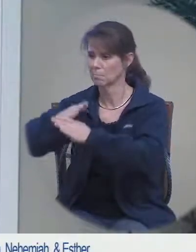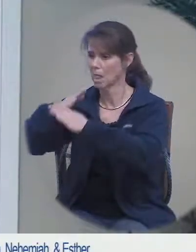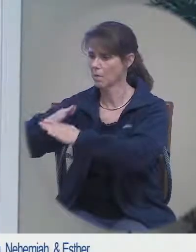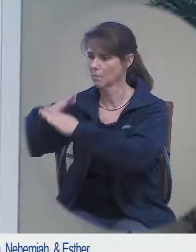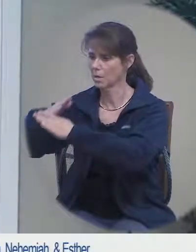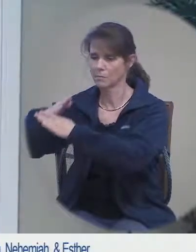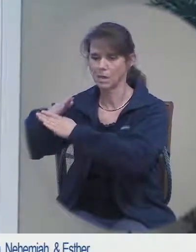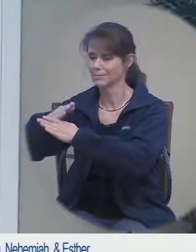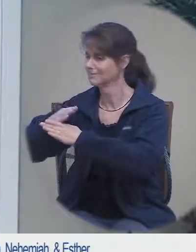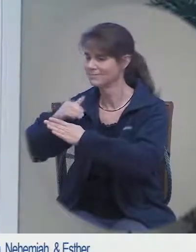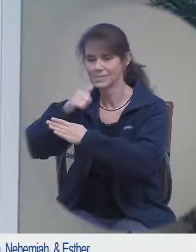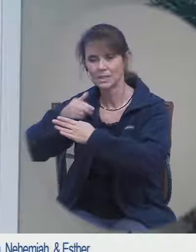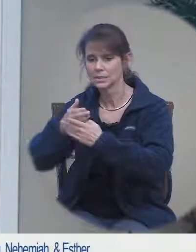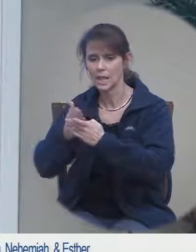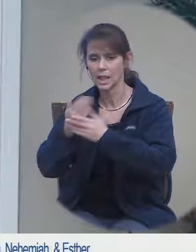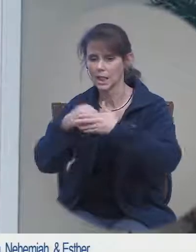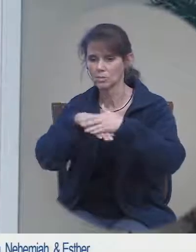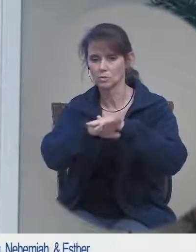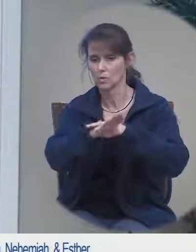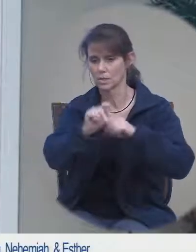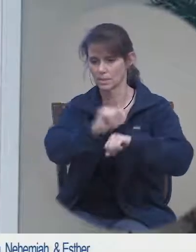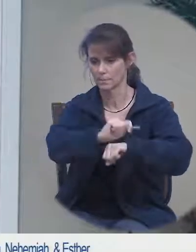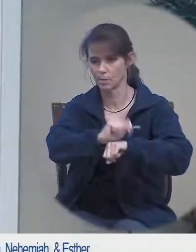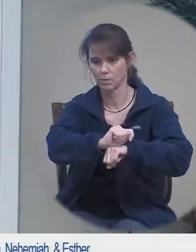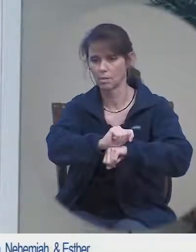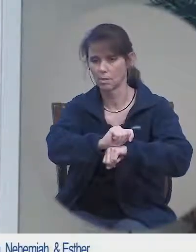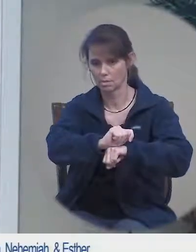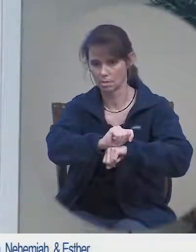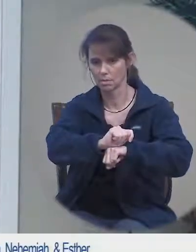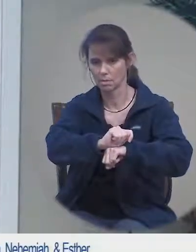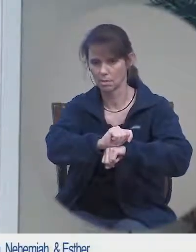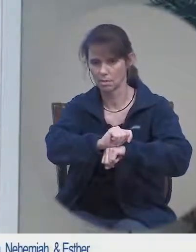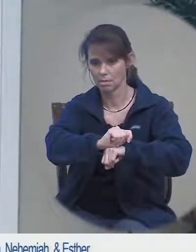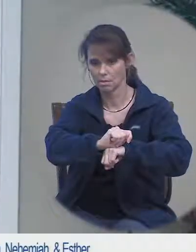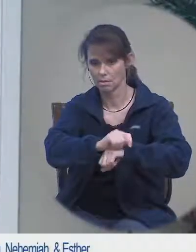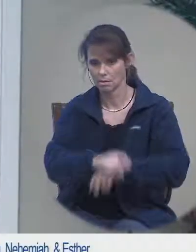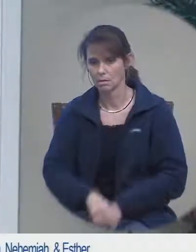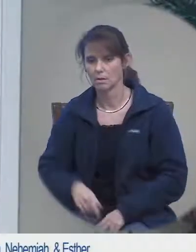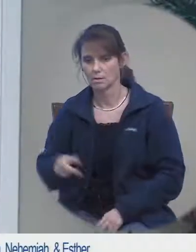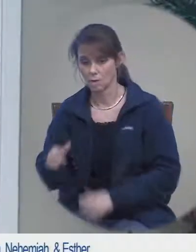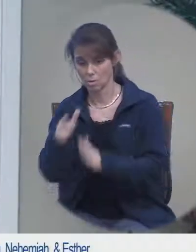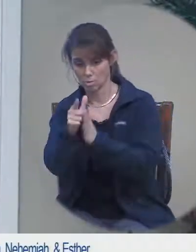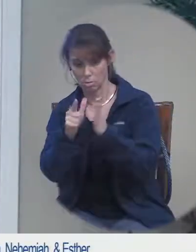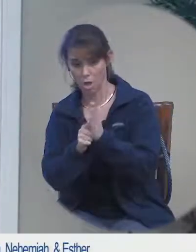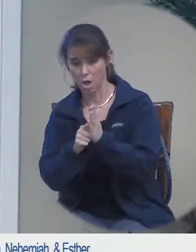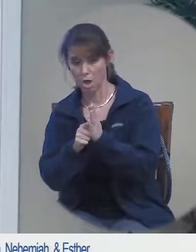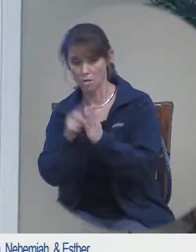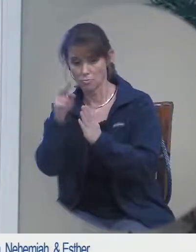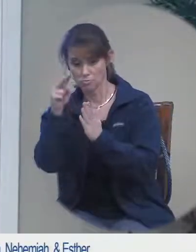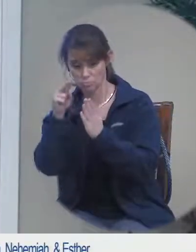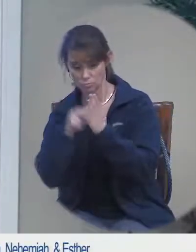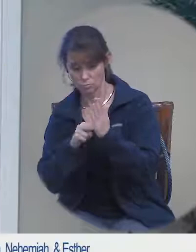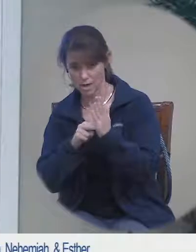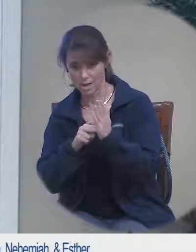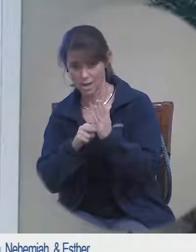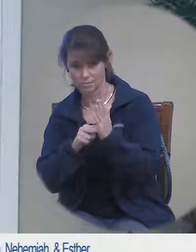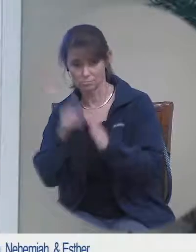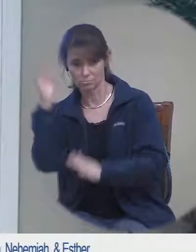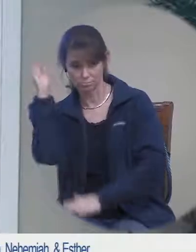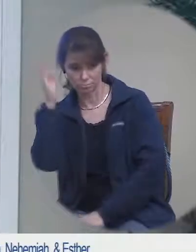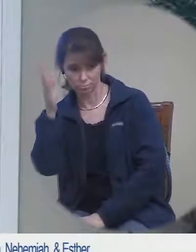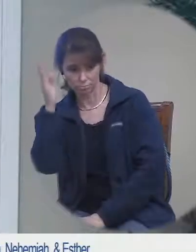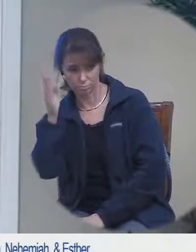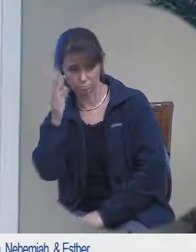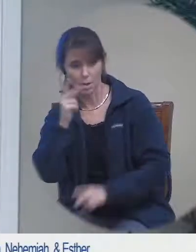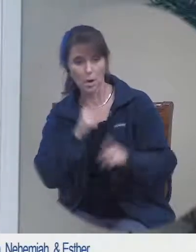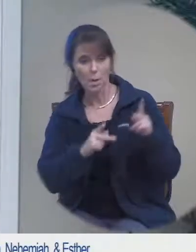law and the people hearing the law and then choosing to obey the law. Now, why they hadn't